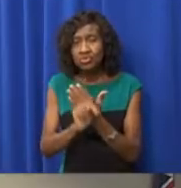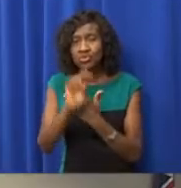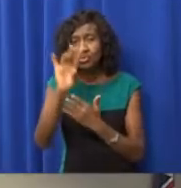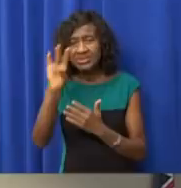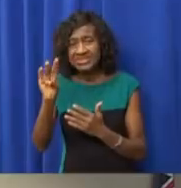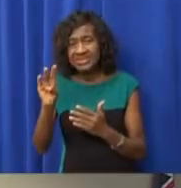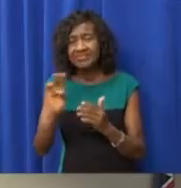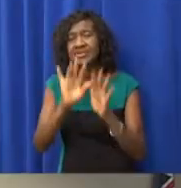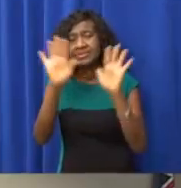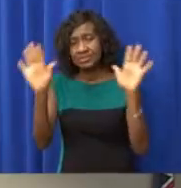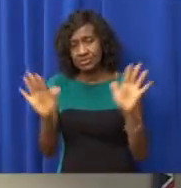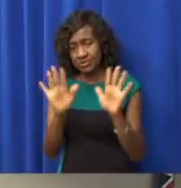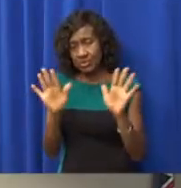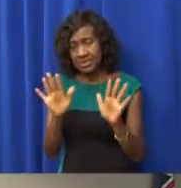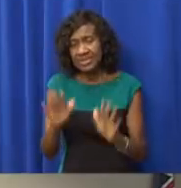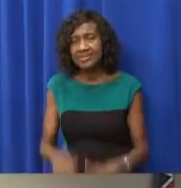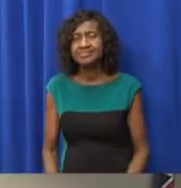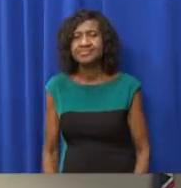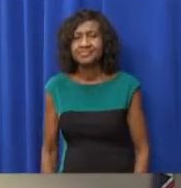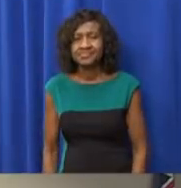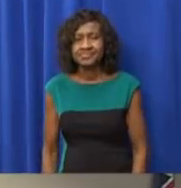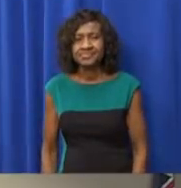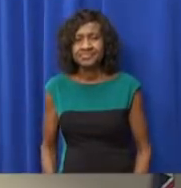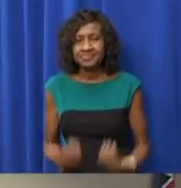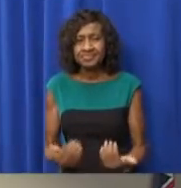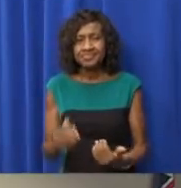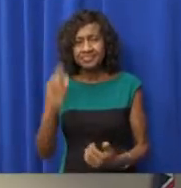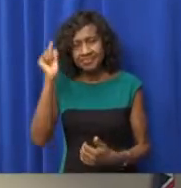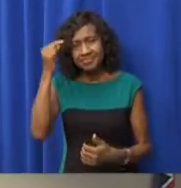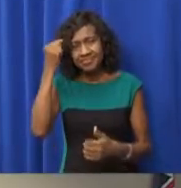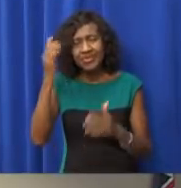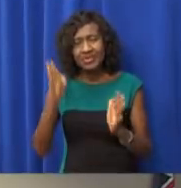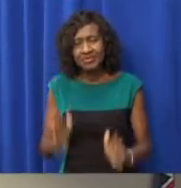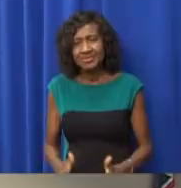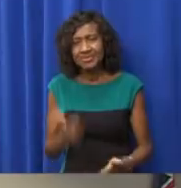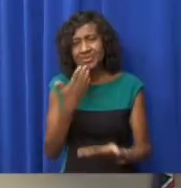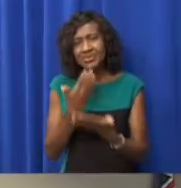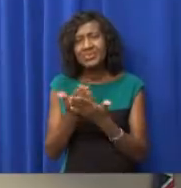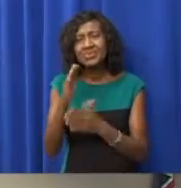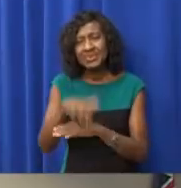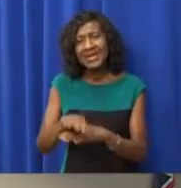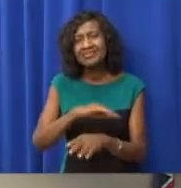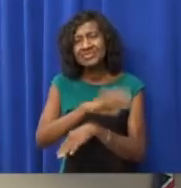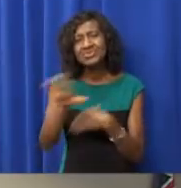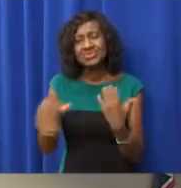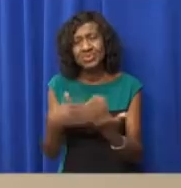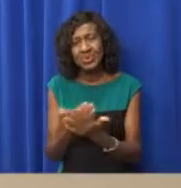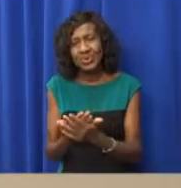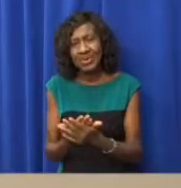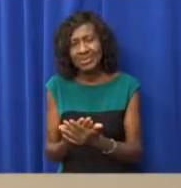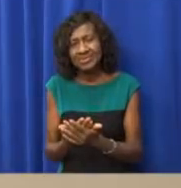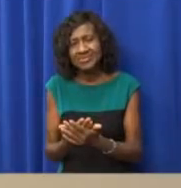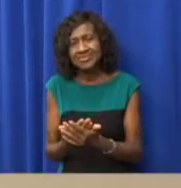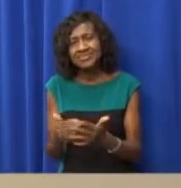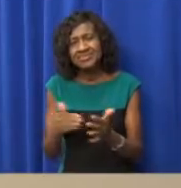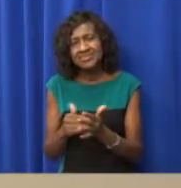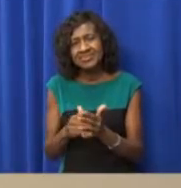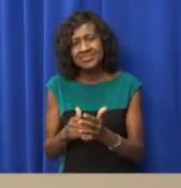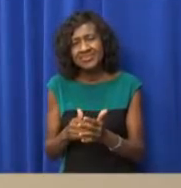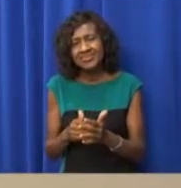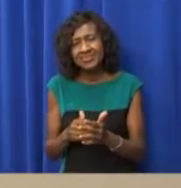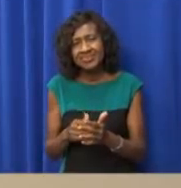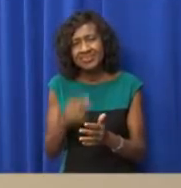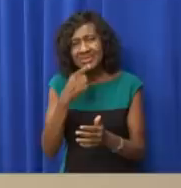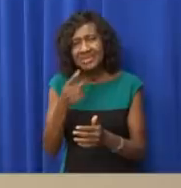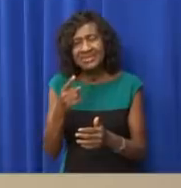Thank you very much, Honourable Premier, Your Excellency. Yes, thank you, Donna. Yes, good afternoon, everybody. And again, I share what the